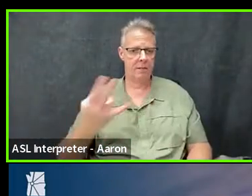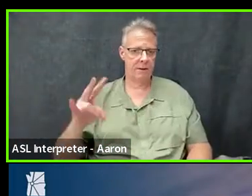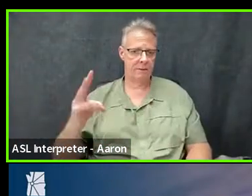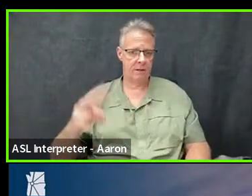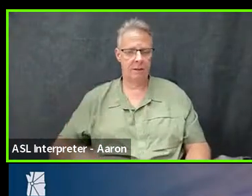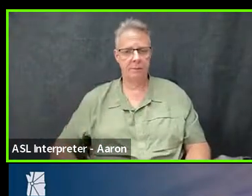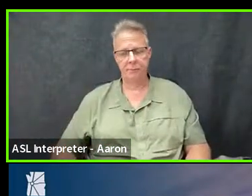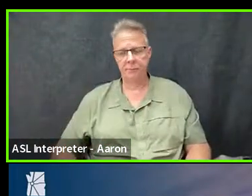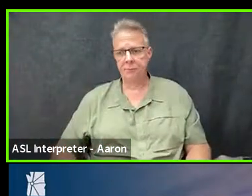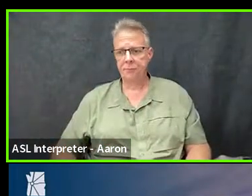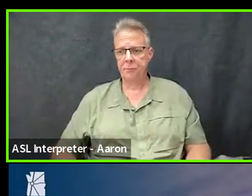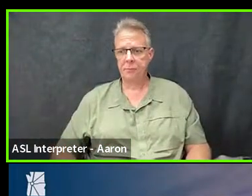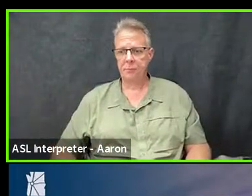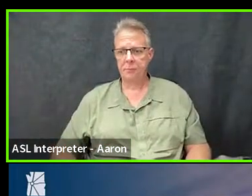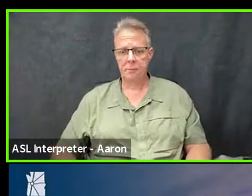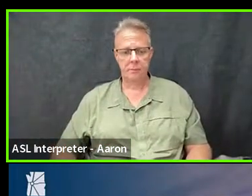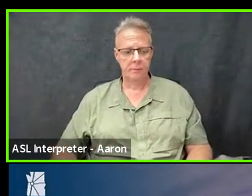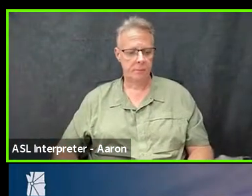17th.